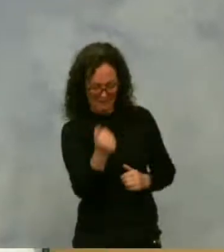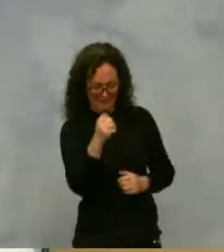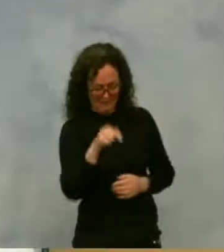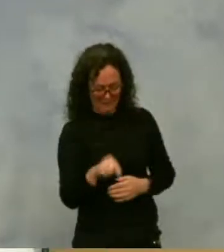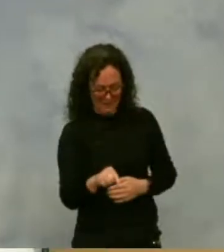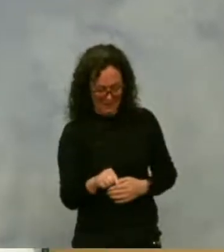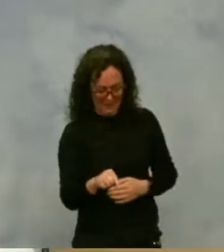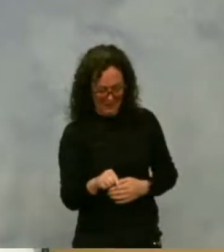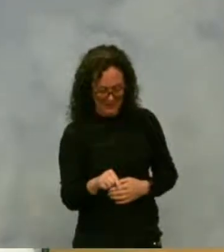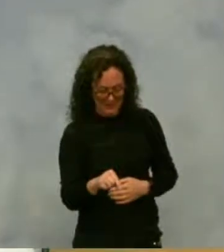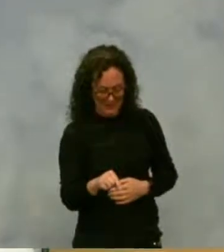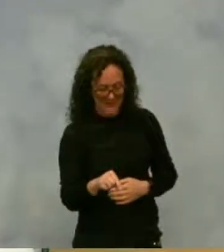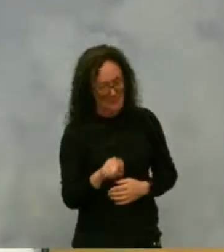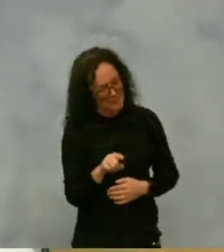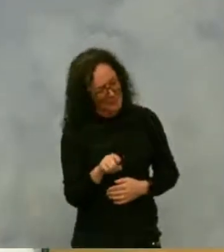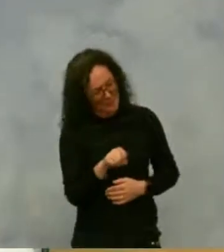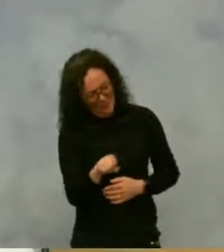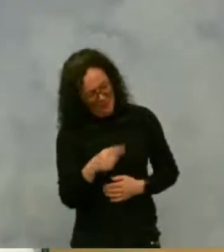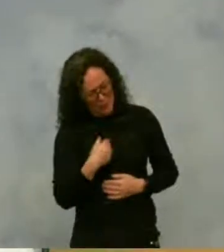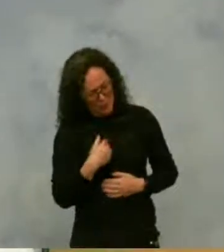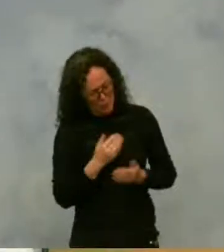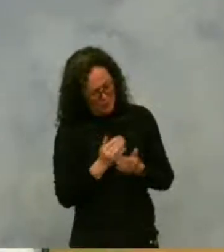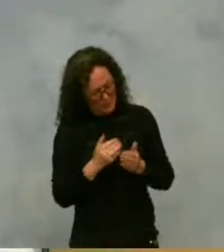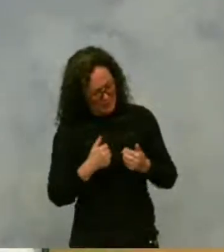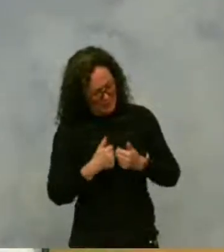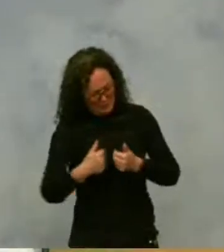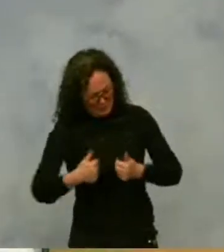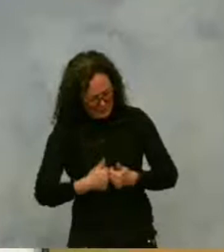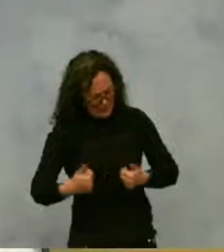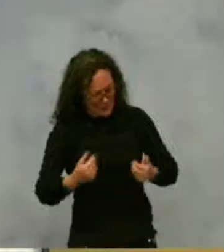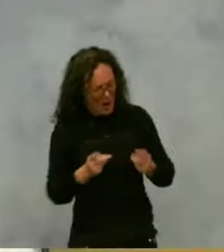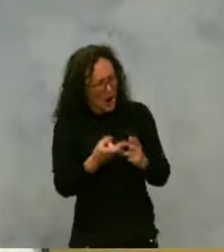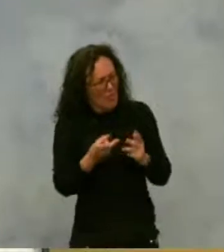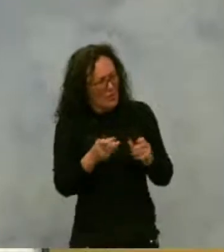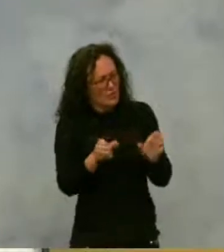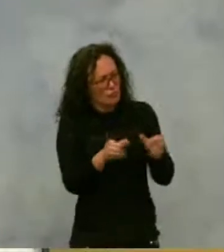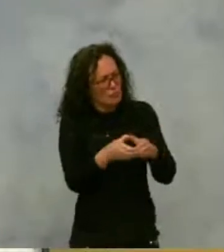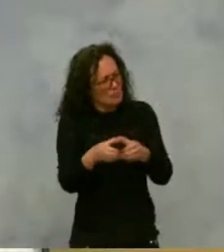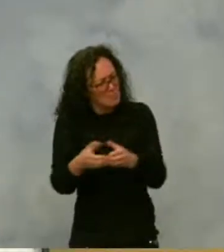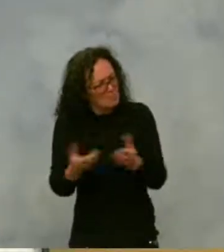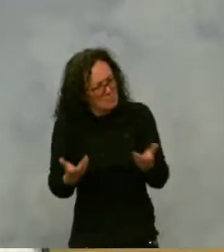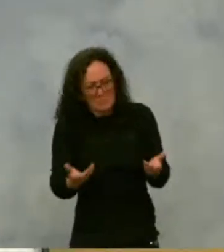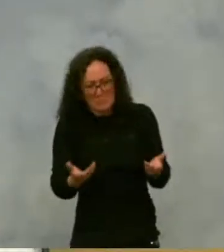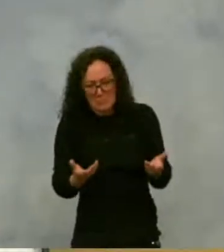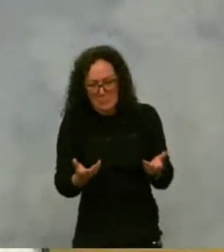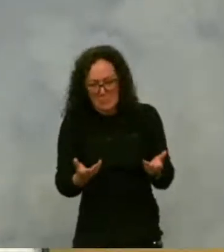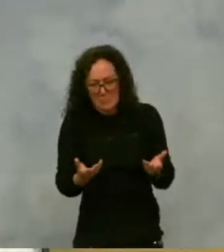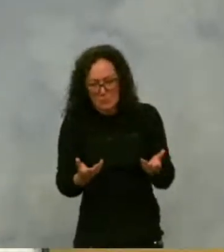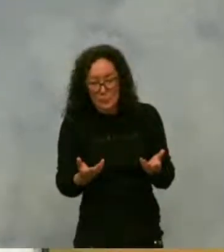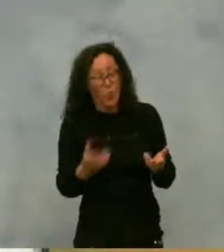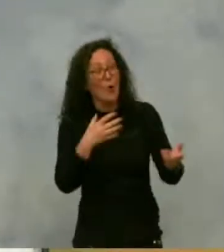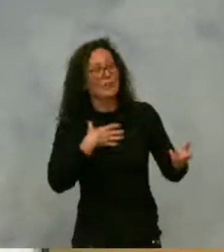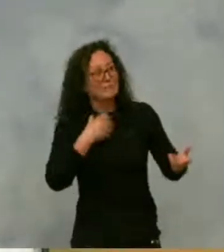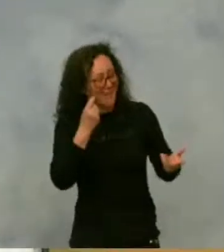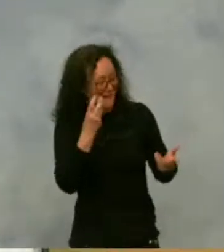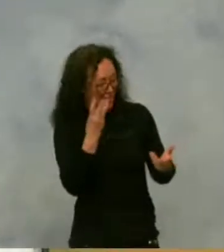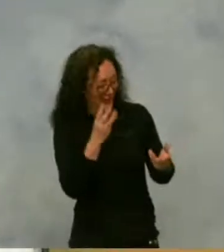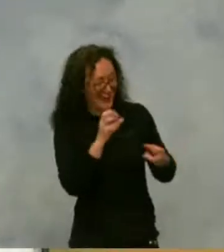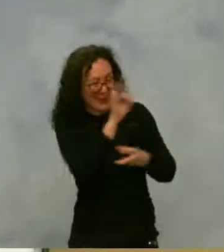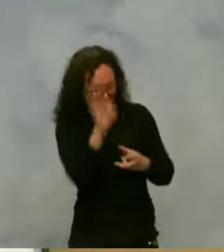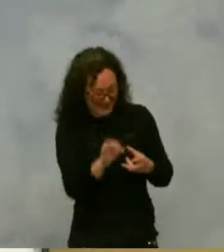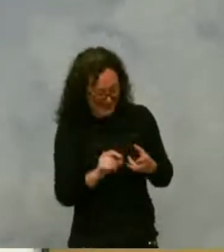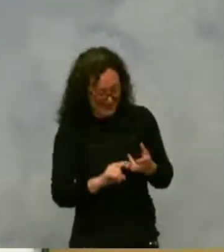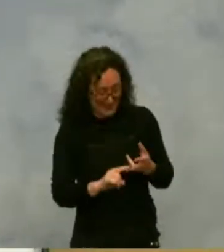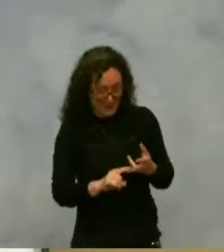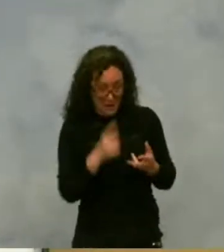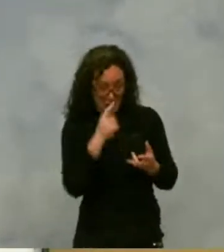these aren't split by male, female, or any other category. And that'll lead on to my third question, actually. Would it be possible to